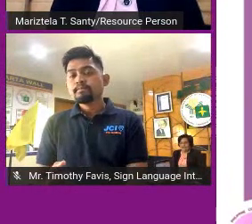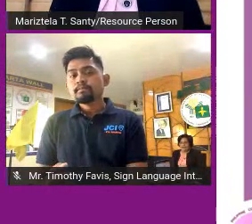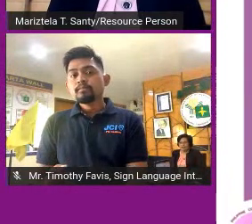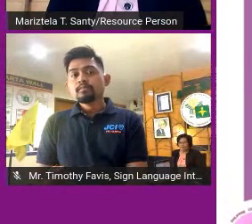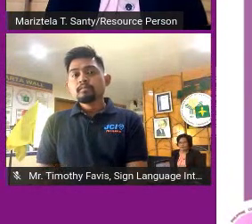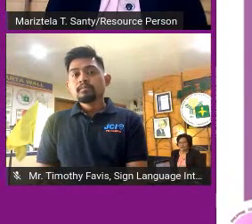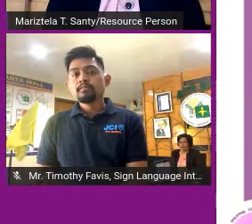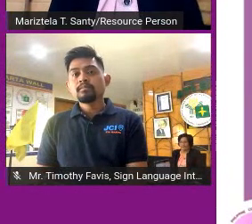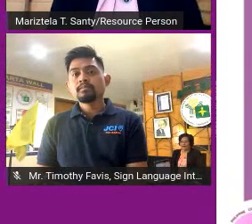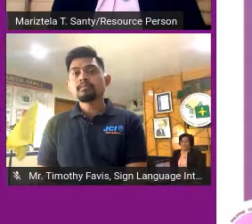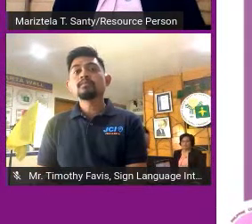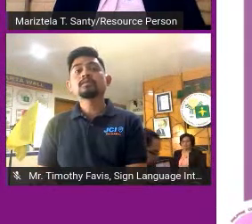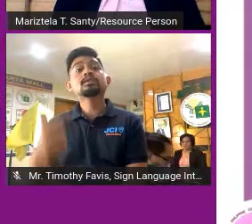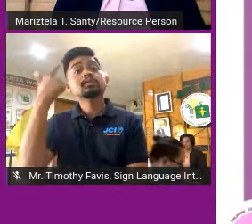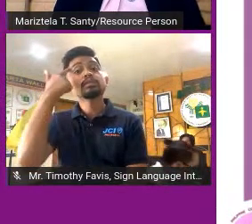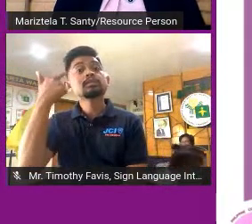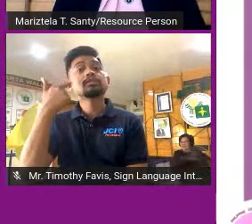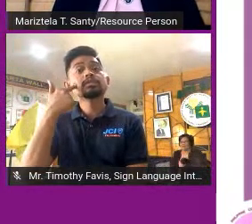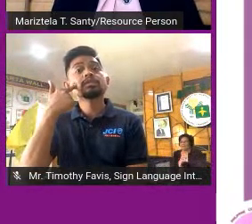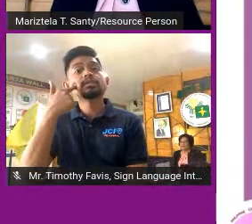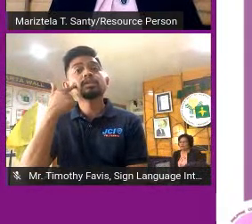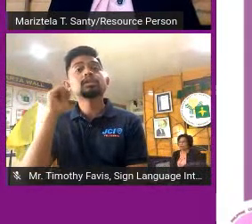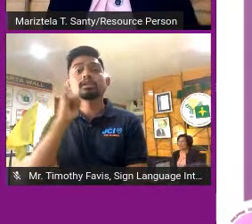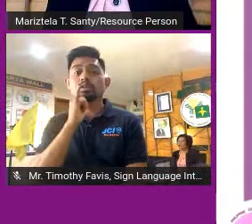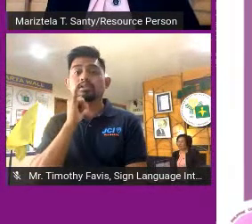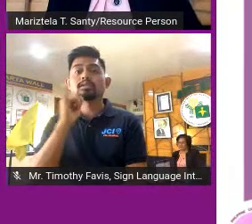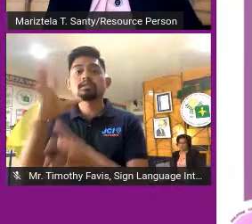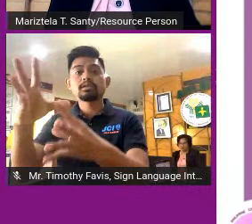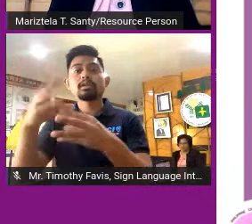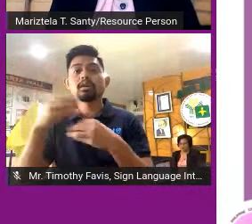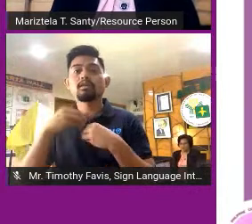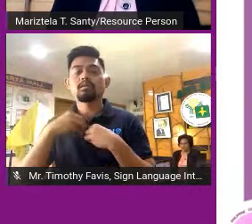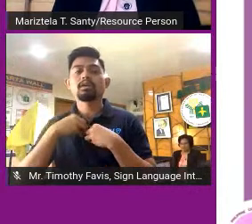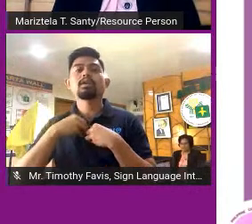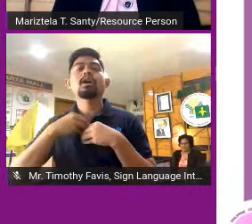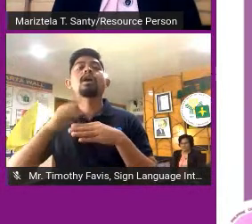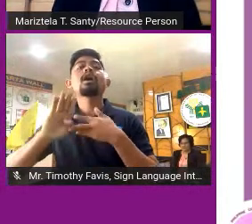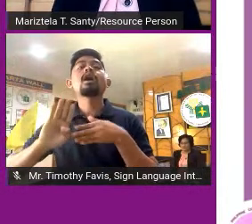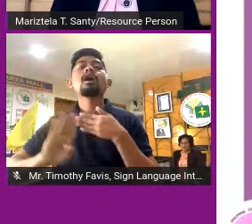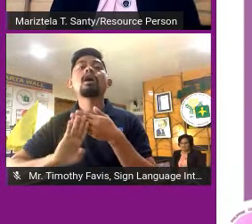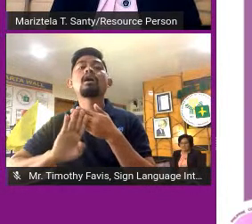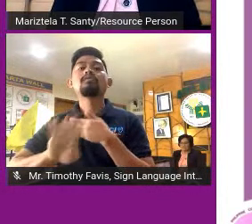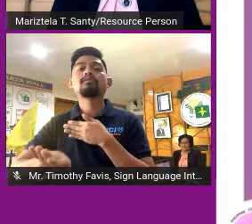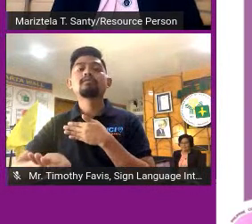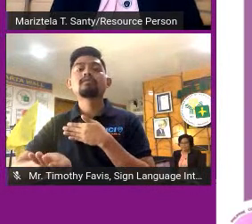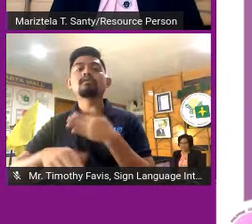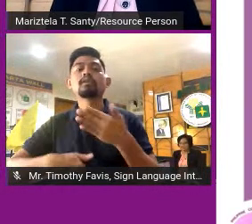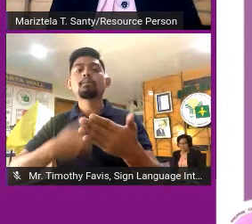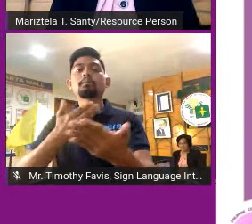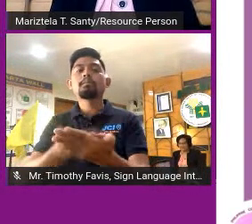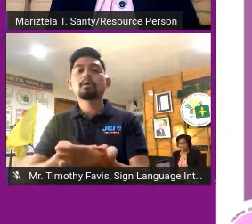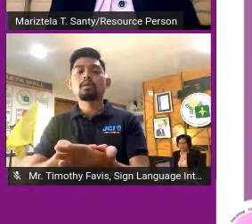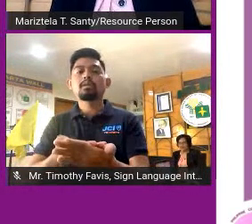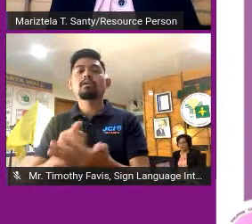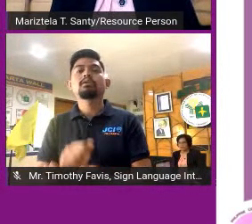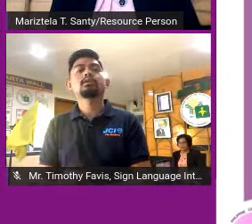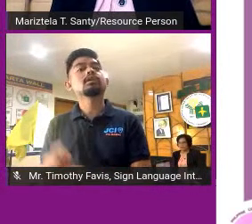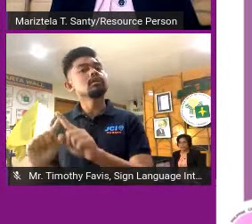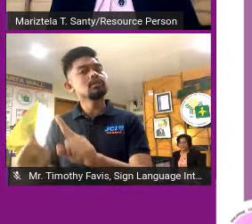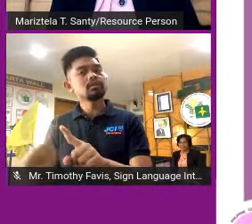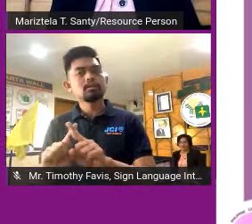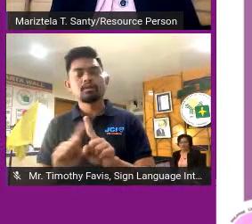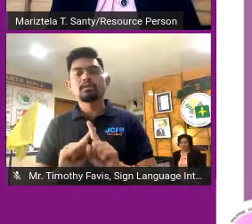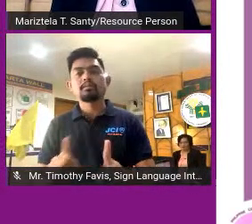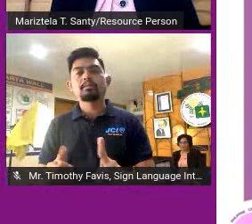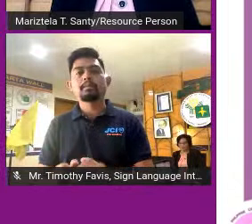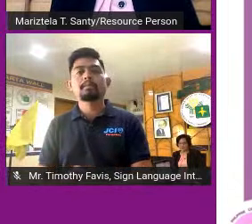Ito gender is acquired after birth and is a social construction. From gender differences, men and women